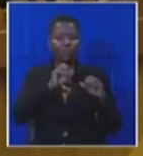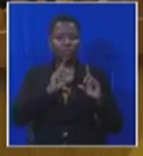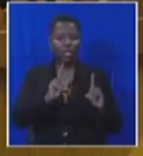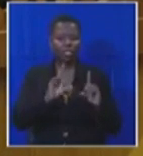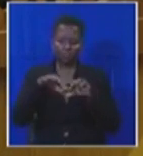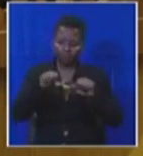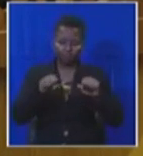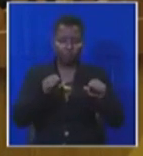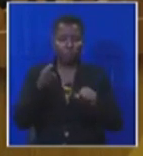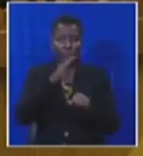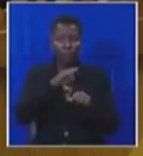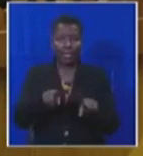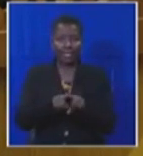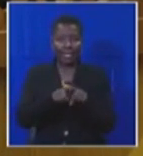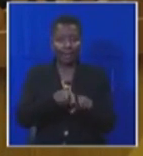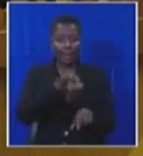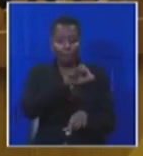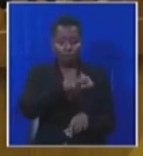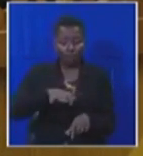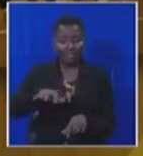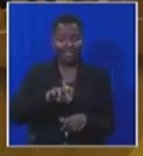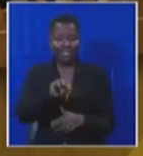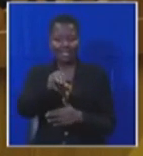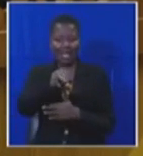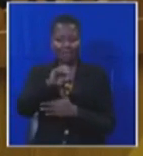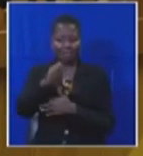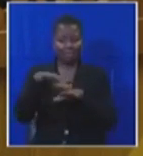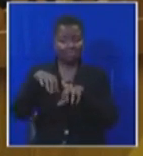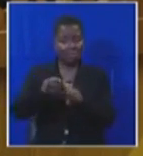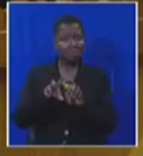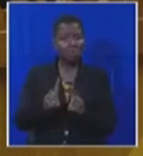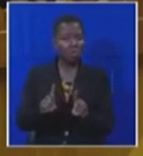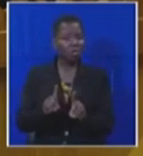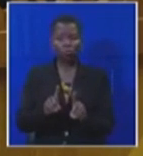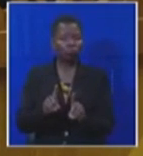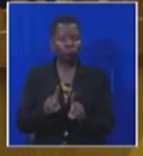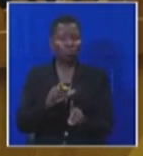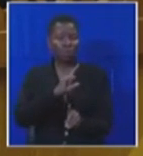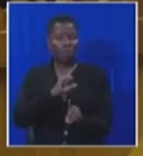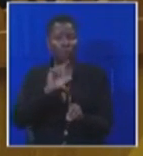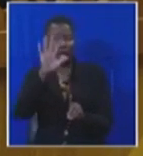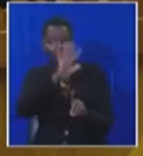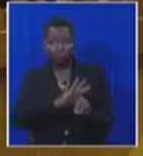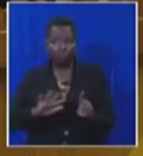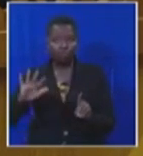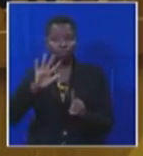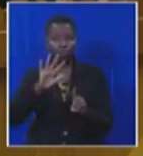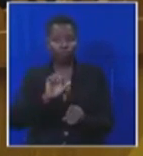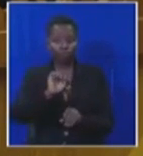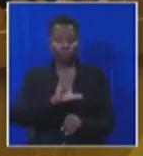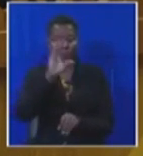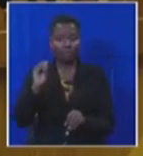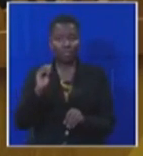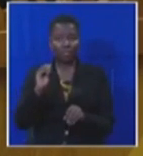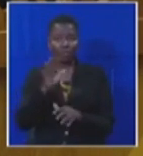the MECs are not in charge of education. Because in most parts of the country, it is the South African